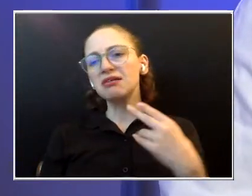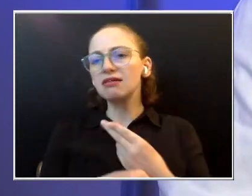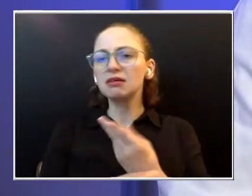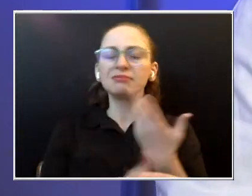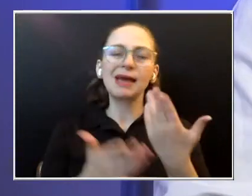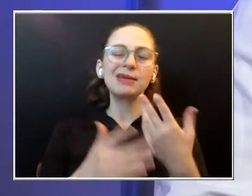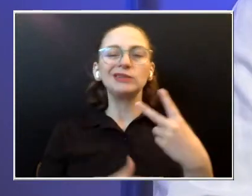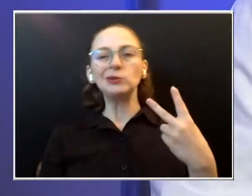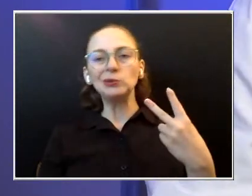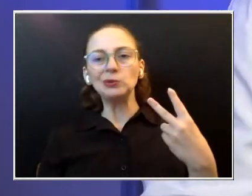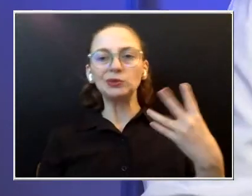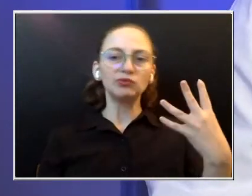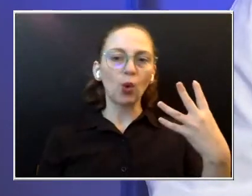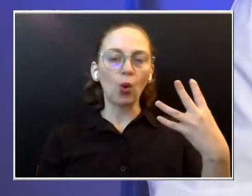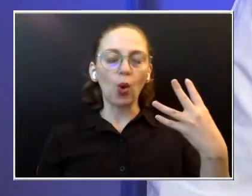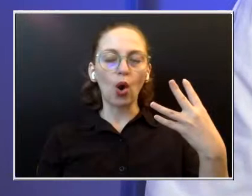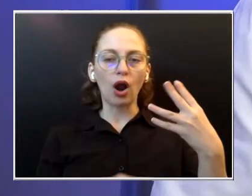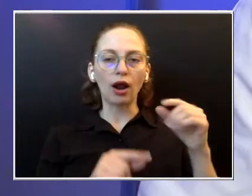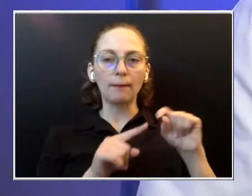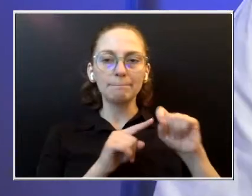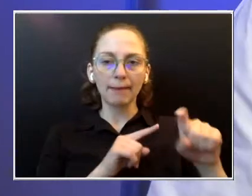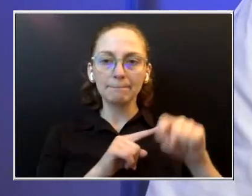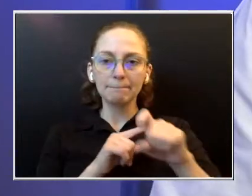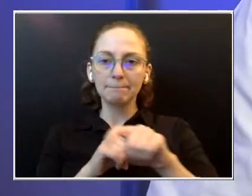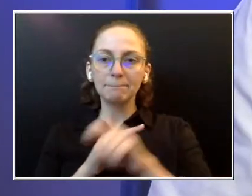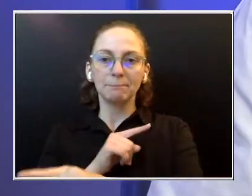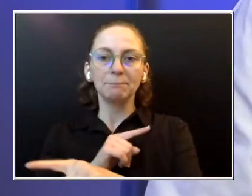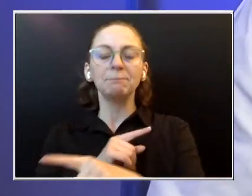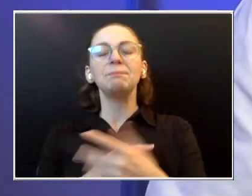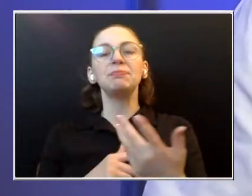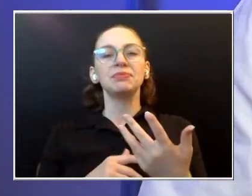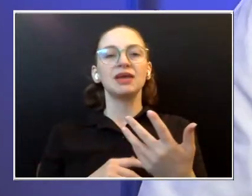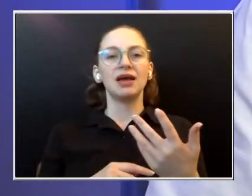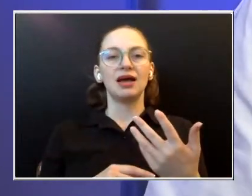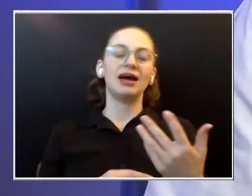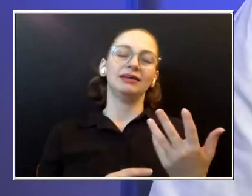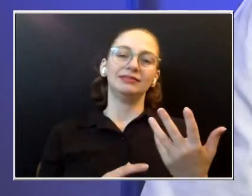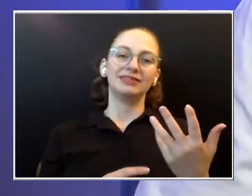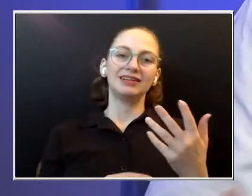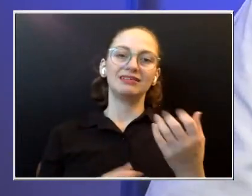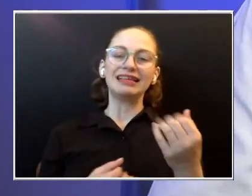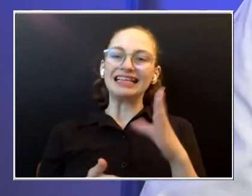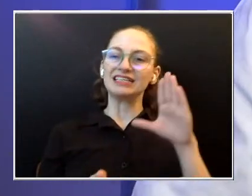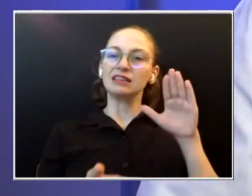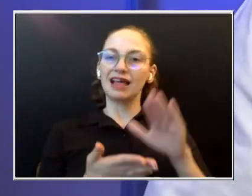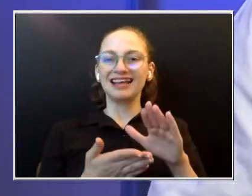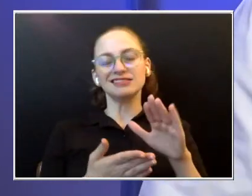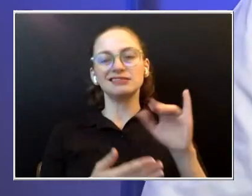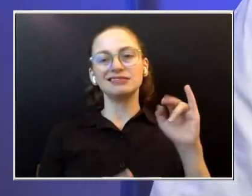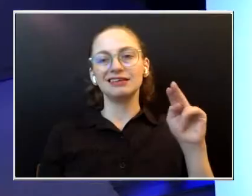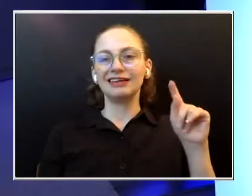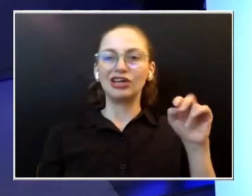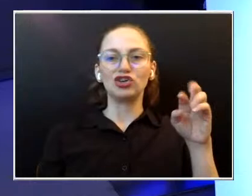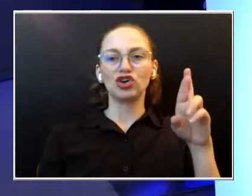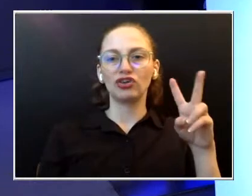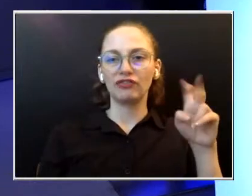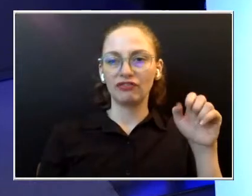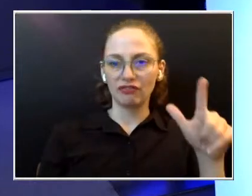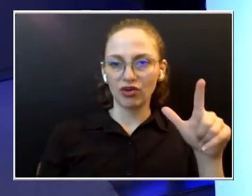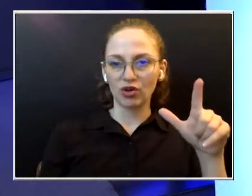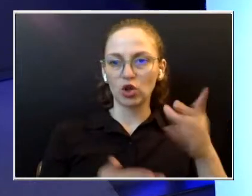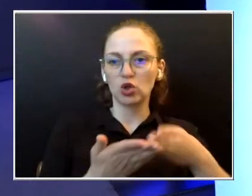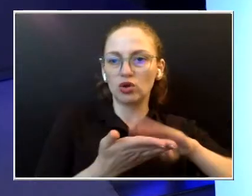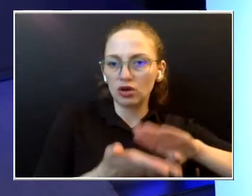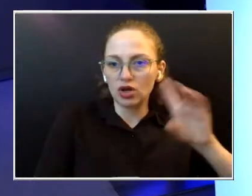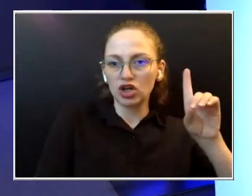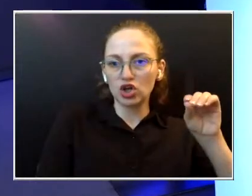and there's a lot less integral dose for that patient. We can really spare a lot of the normal tissues where we can't do that with photons. That's the most sense anybody's ever made when